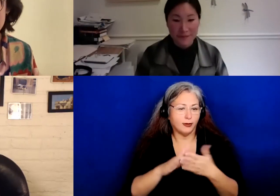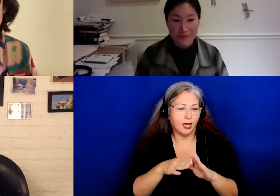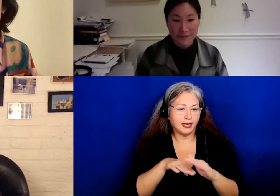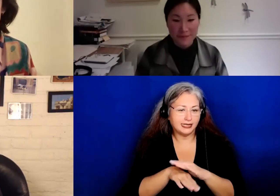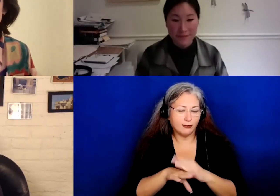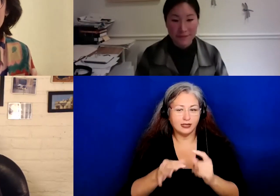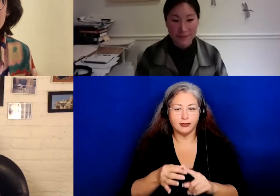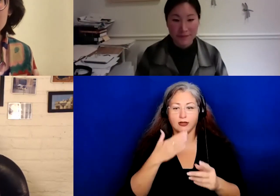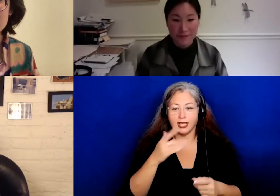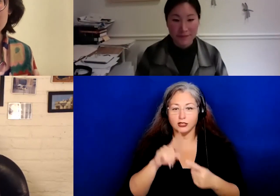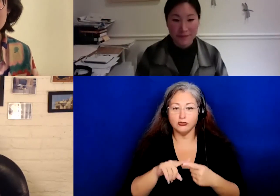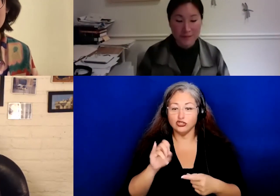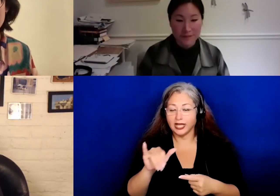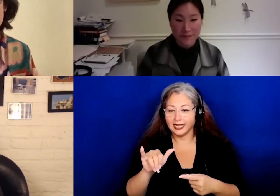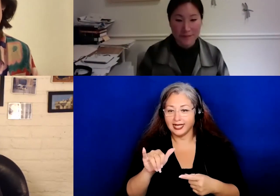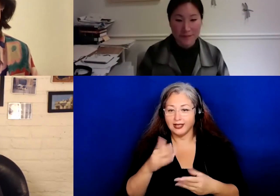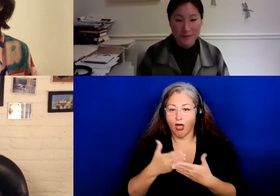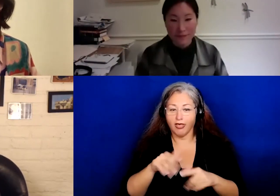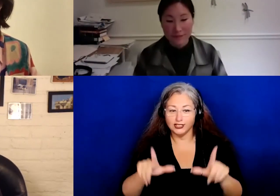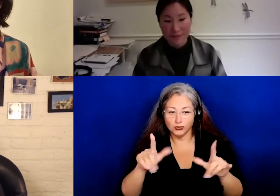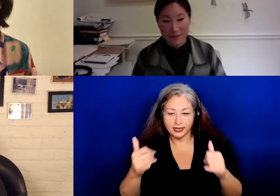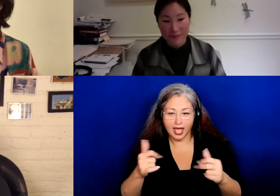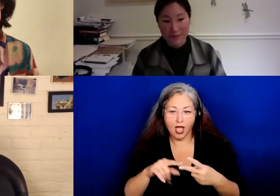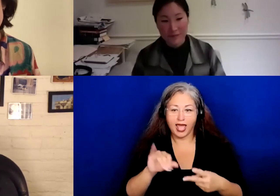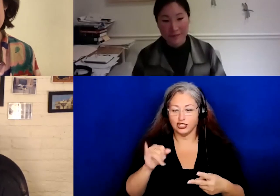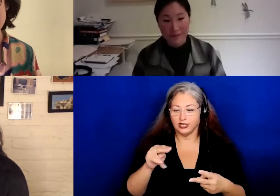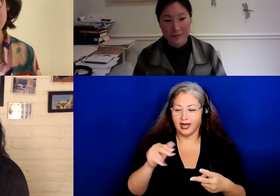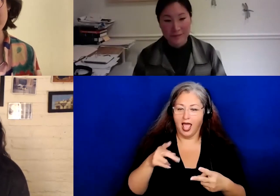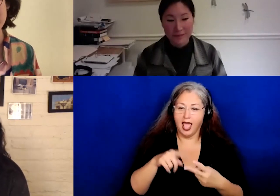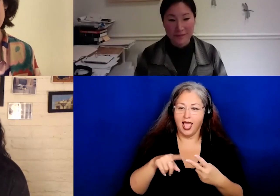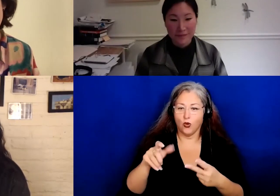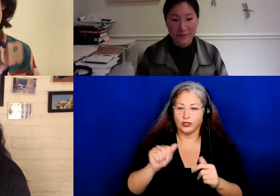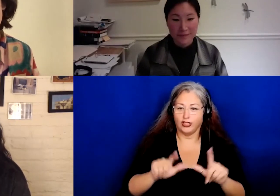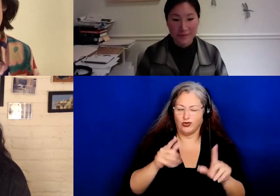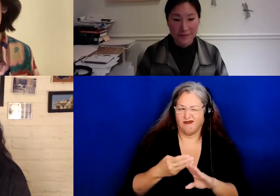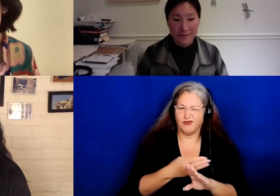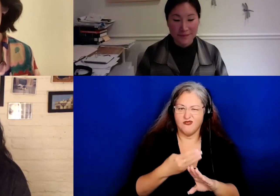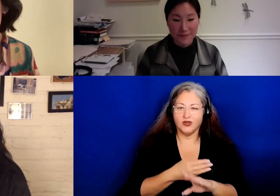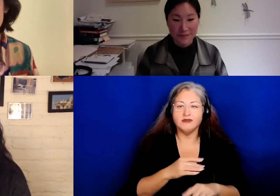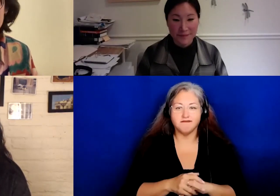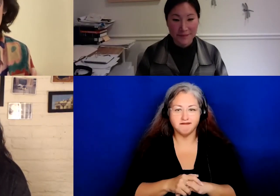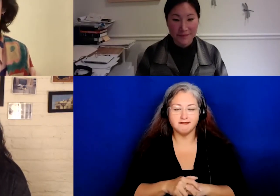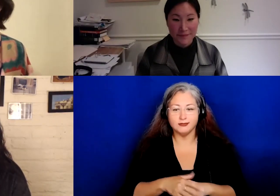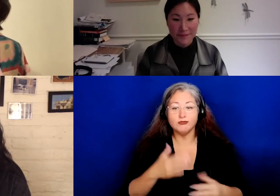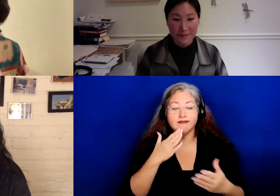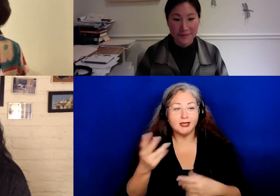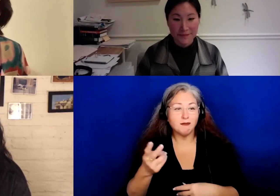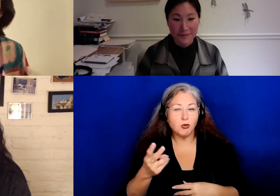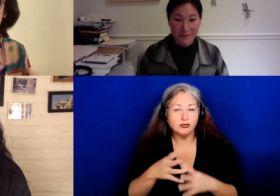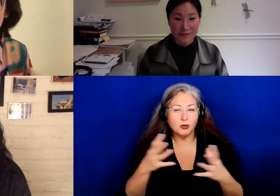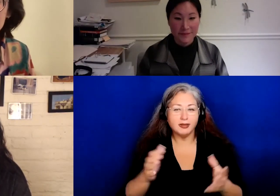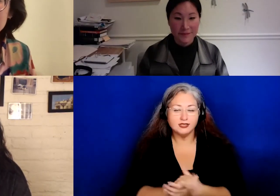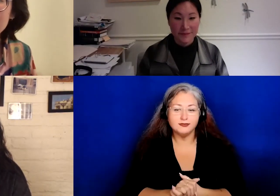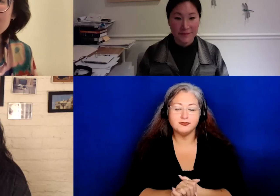special thanks to Jenny, who is on screen right now, and Jenna, who is on screen earlier. Thank you both so